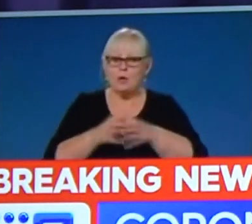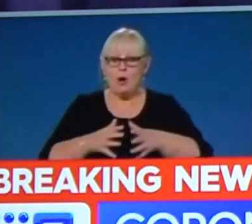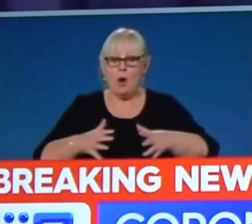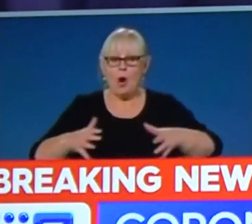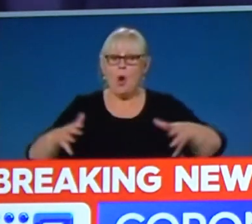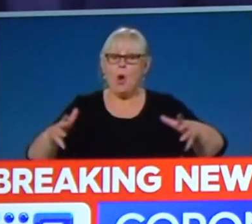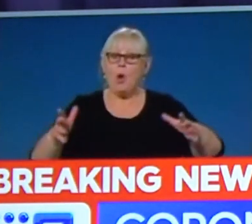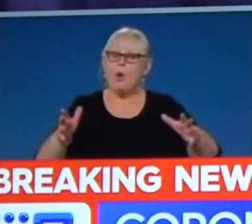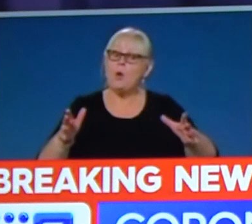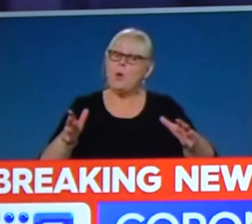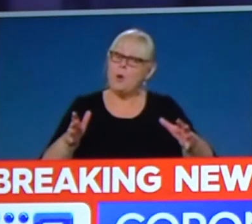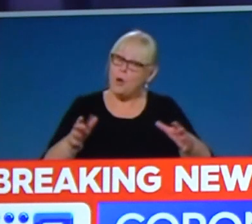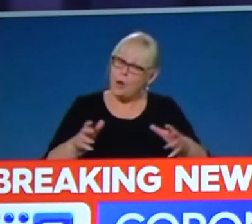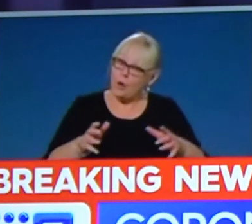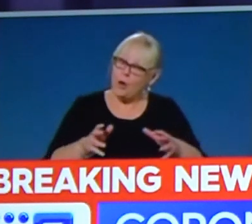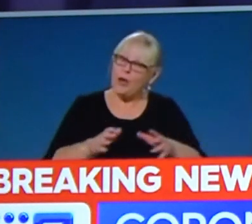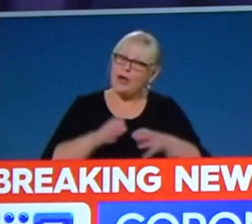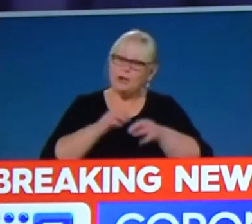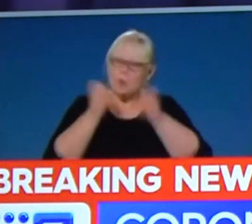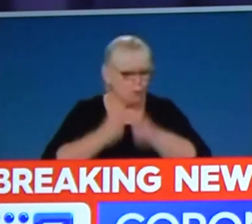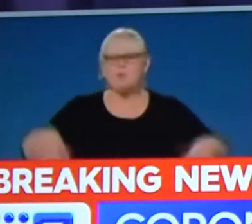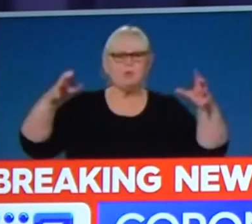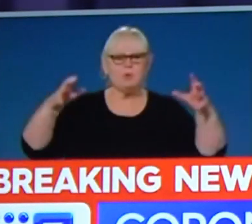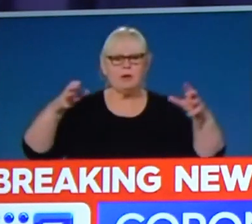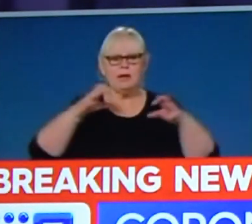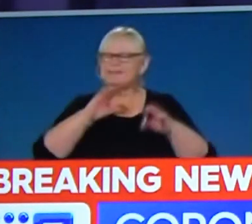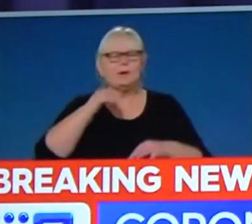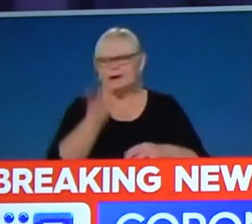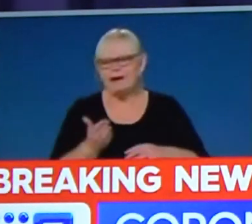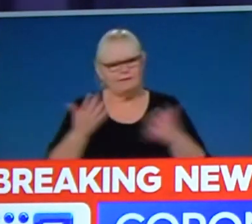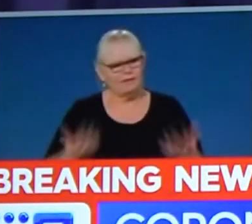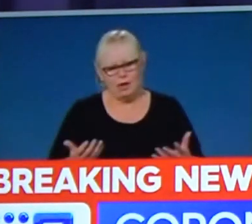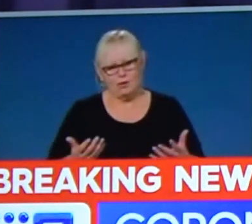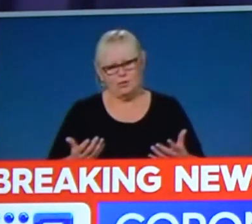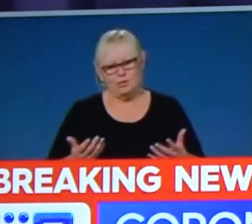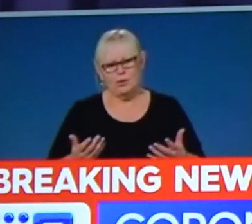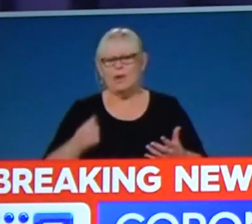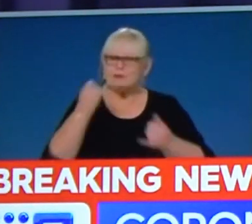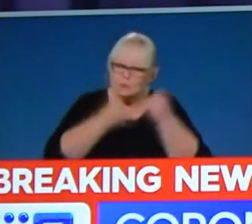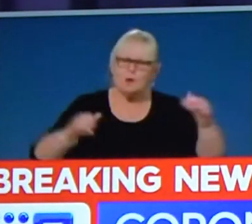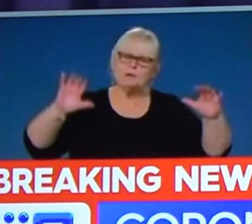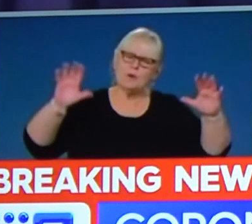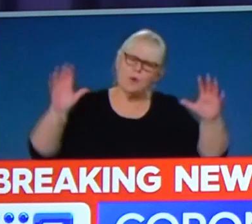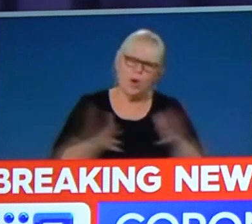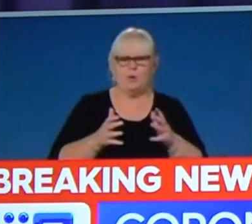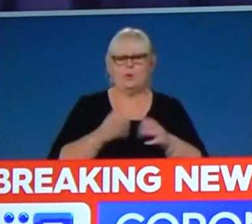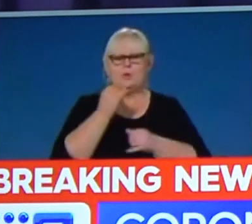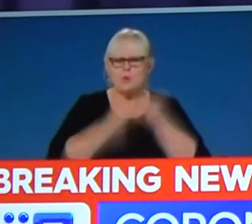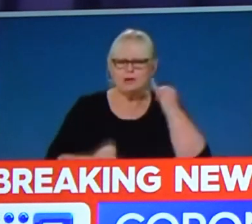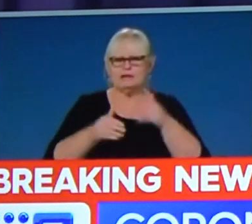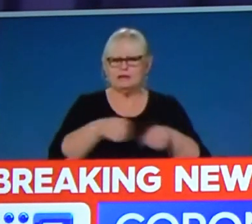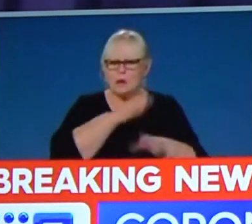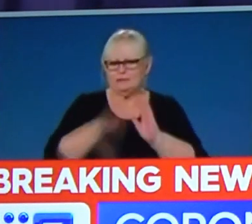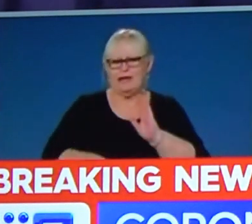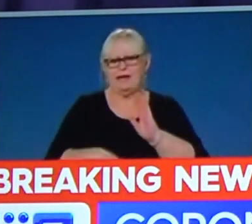in the epidemiology curve, but it's not enough. We have to slow it further. We have to